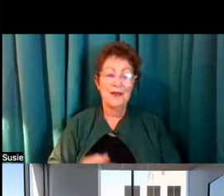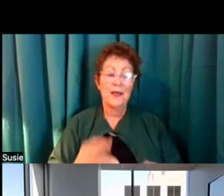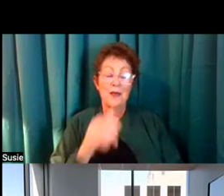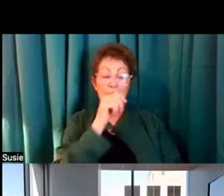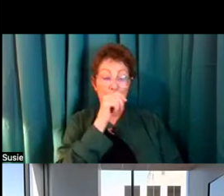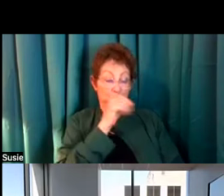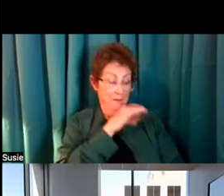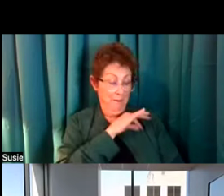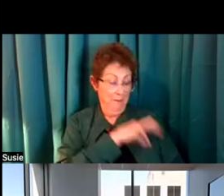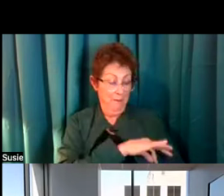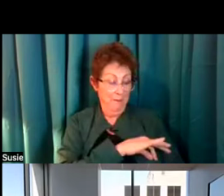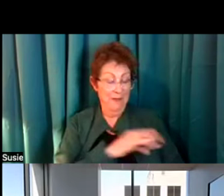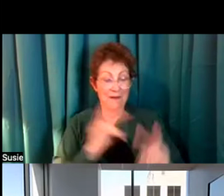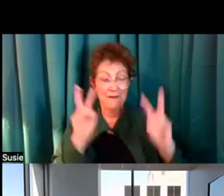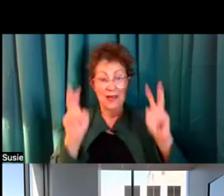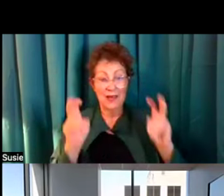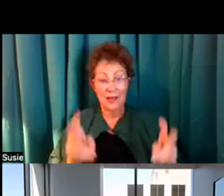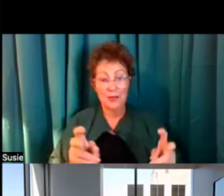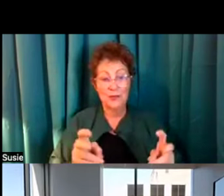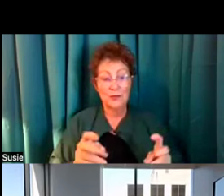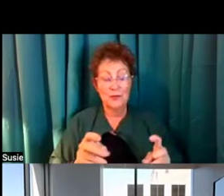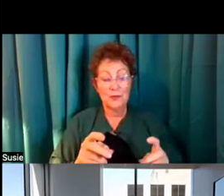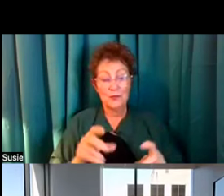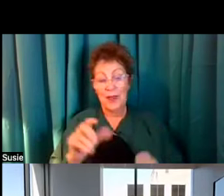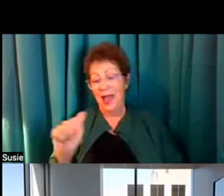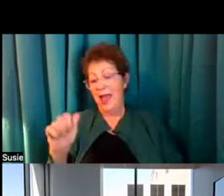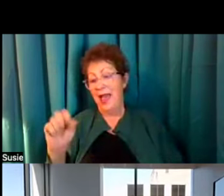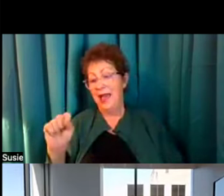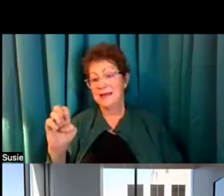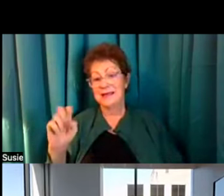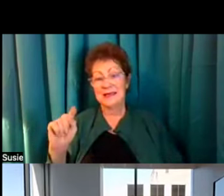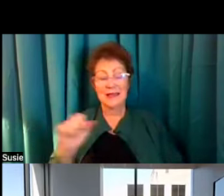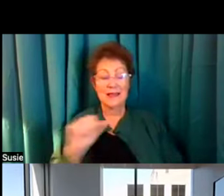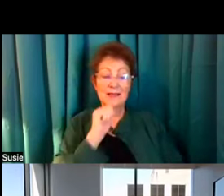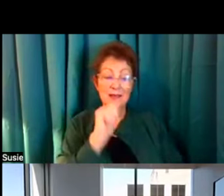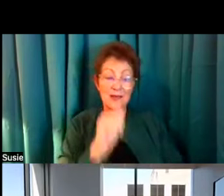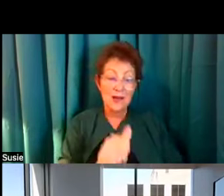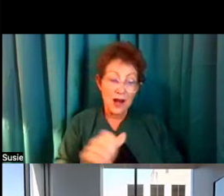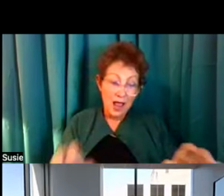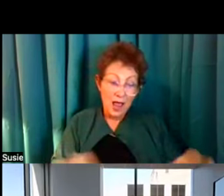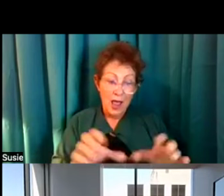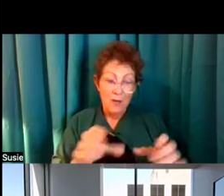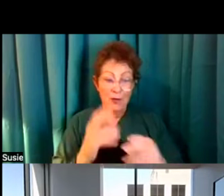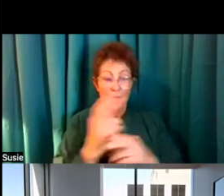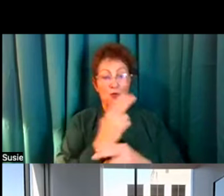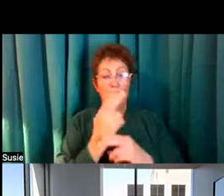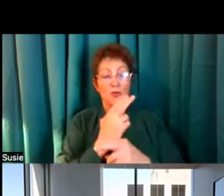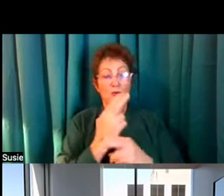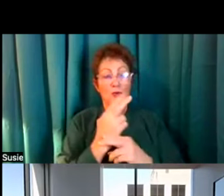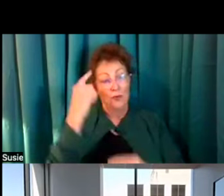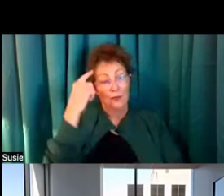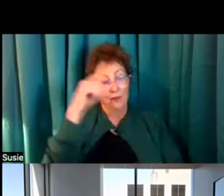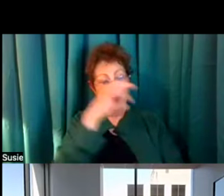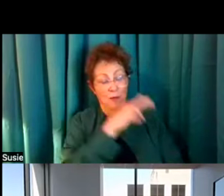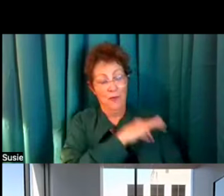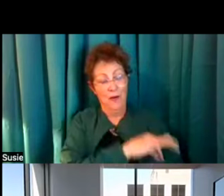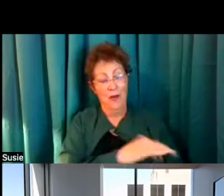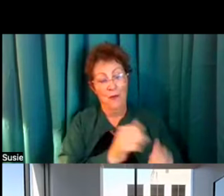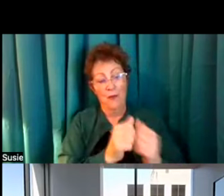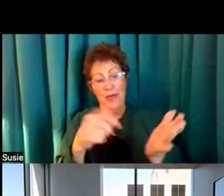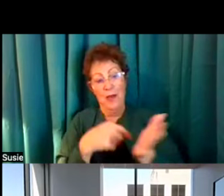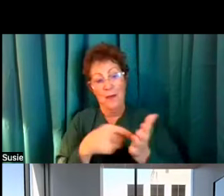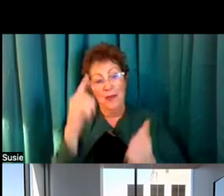issues where the assets of the nonprofit are not being utilized by the for-profit without paying for